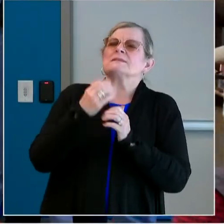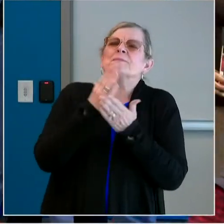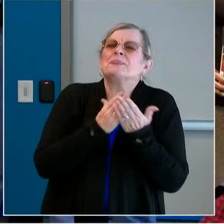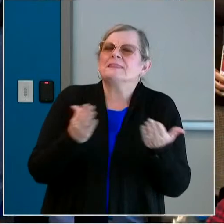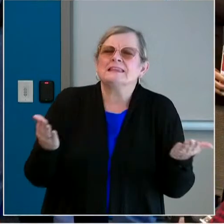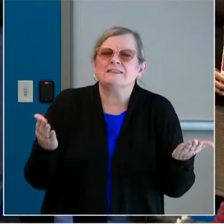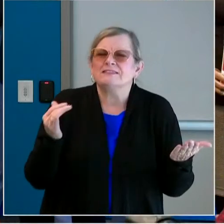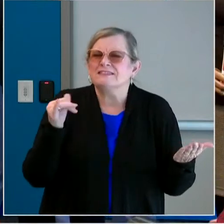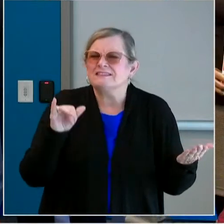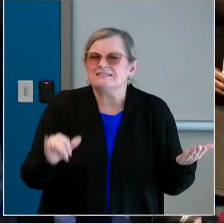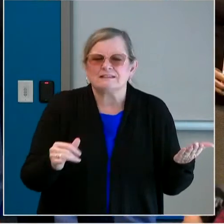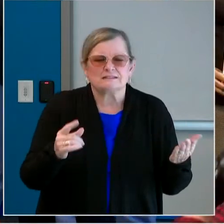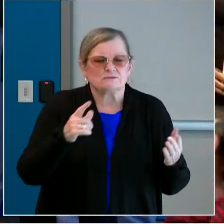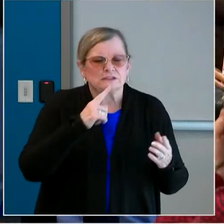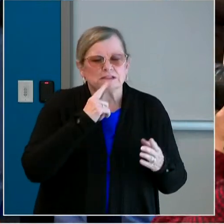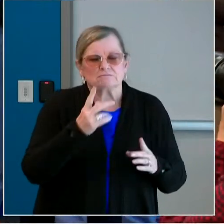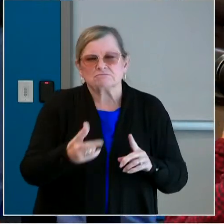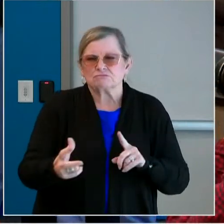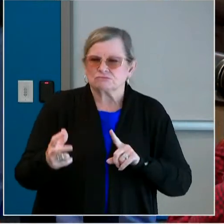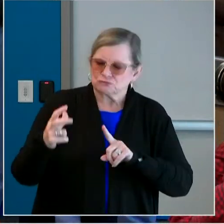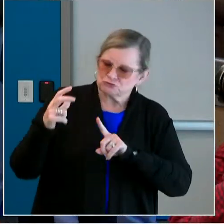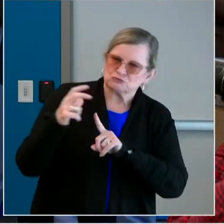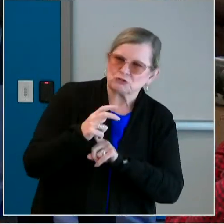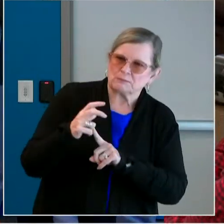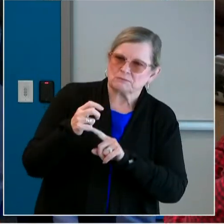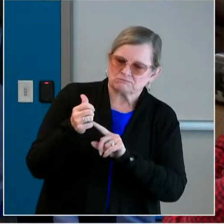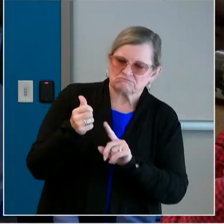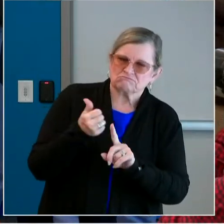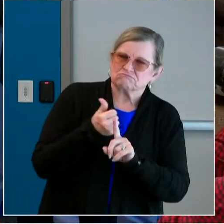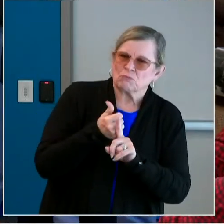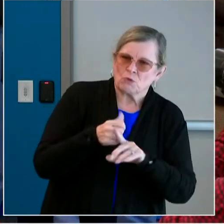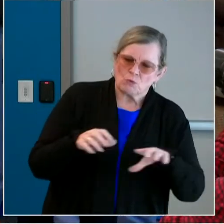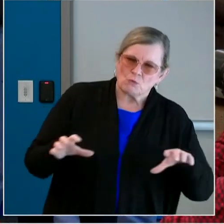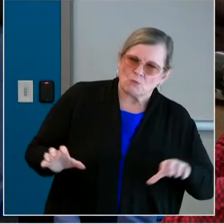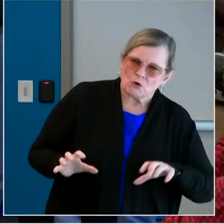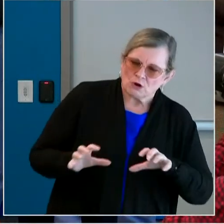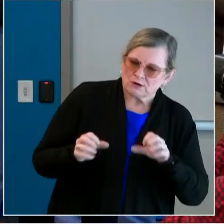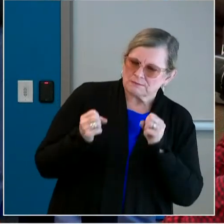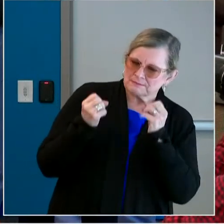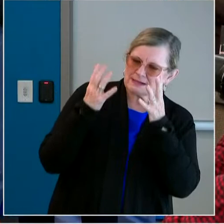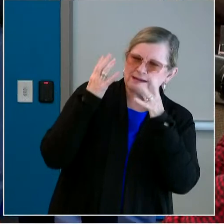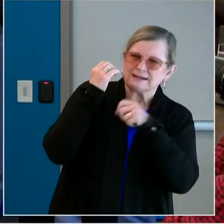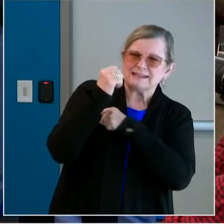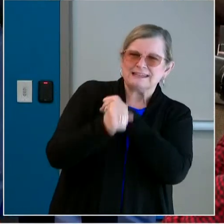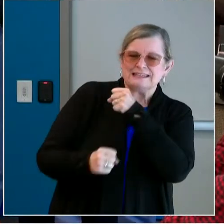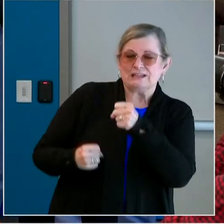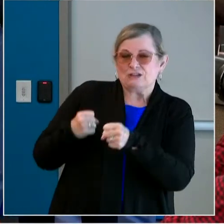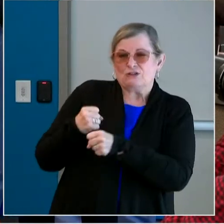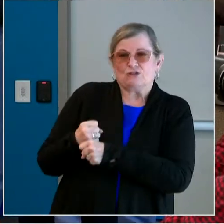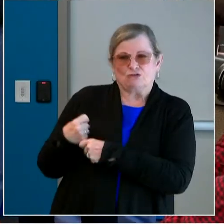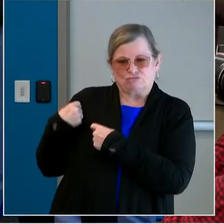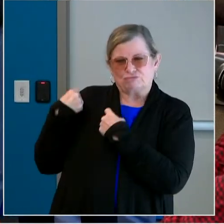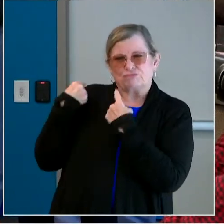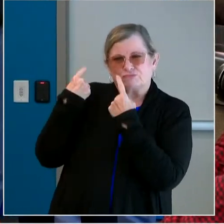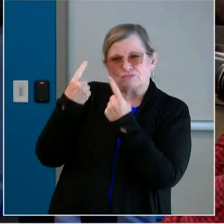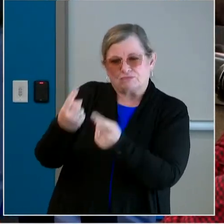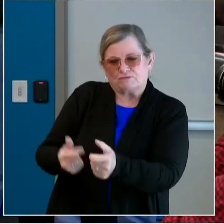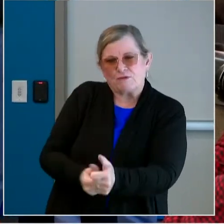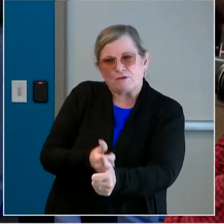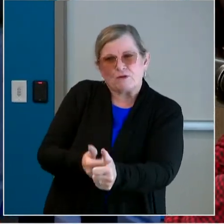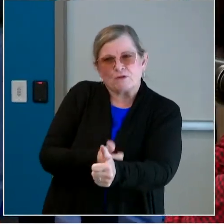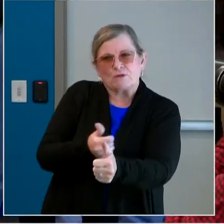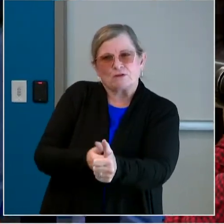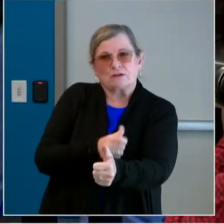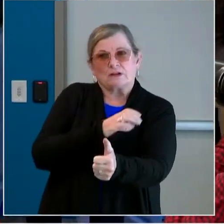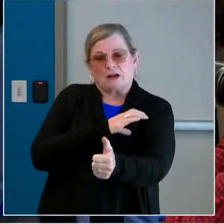a champion for decades, fighting this fight and on whose shoulders we stand. Congresswoman Eleanor Holmes